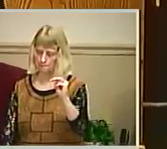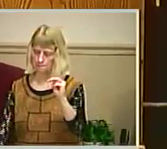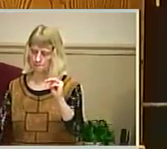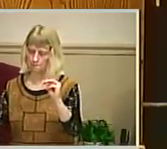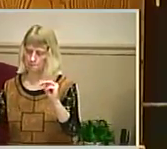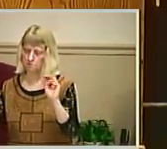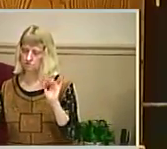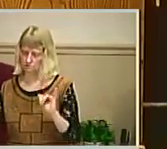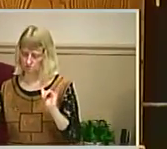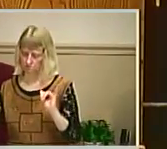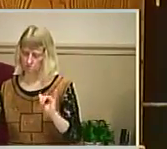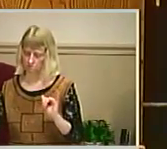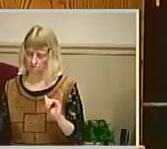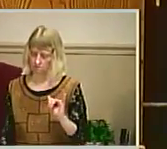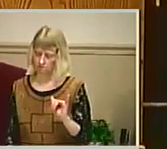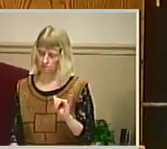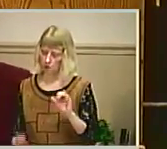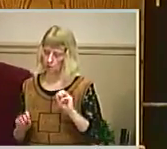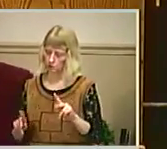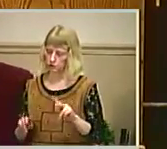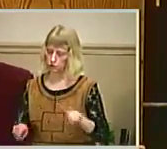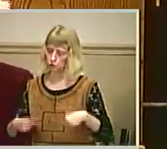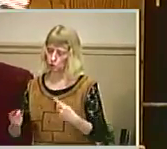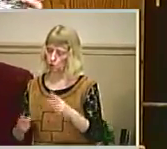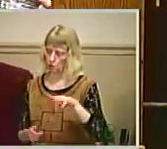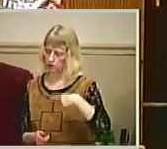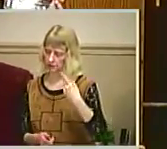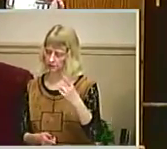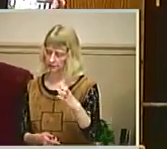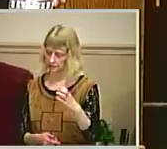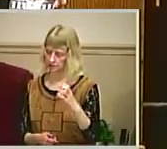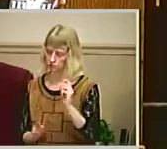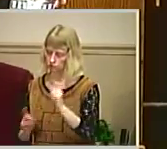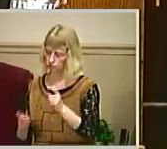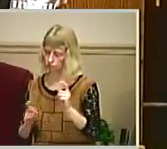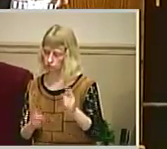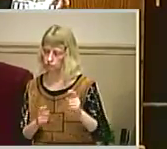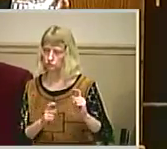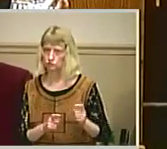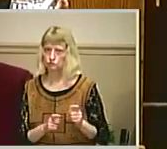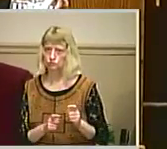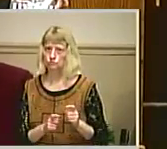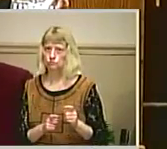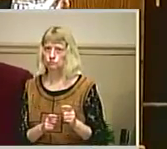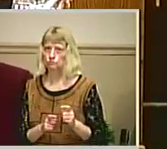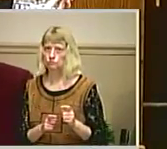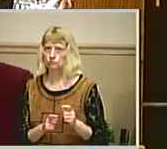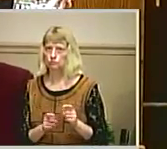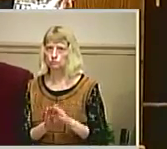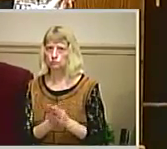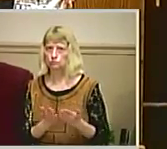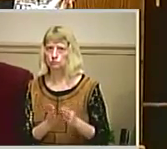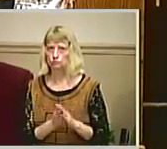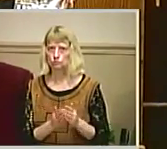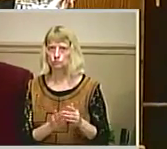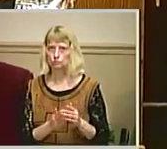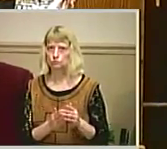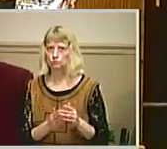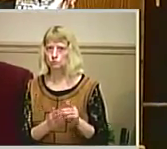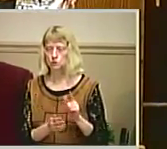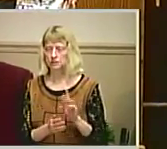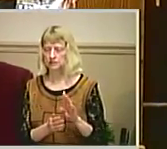Yes, we had the opportunity to go to Washington, D.C. and pass out this commemorative 27 inauguration